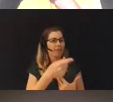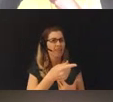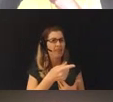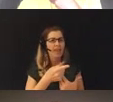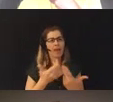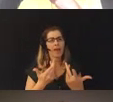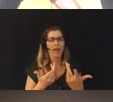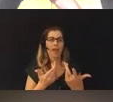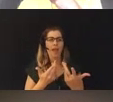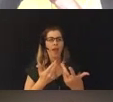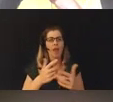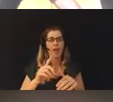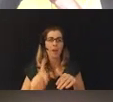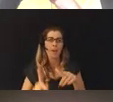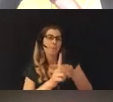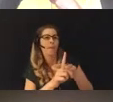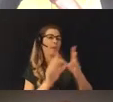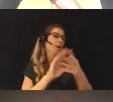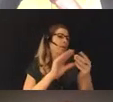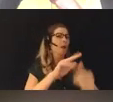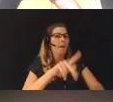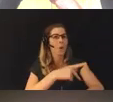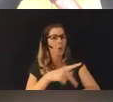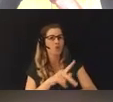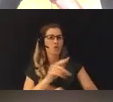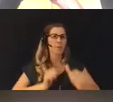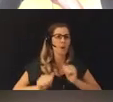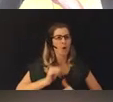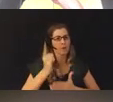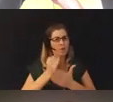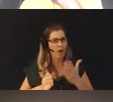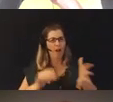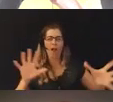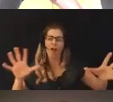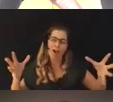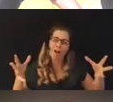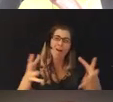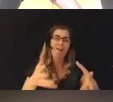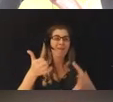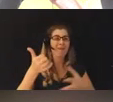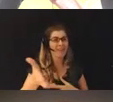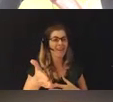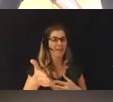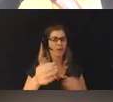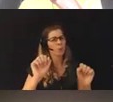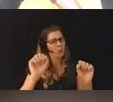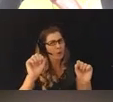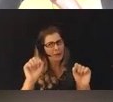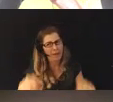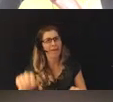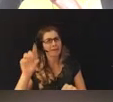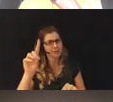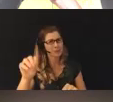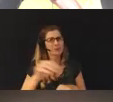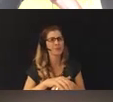popping into crowds and doing poetry, performance art, things like that, right? All this is doable and attainable, and all of it